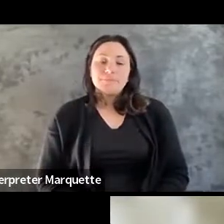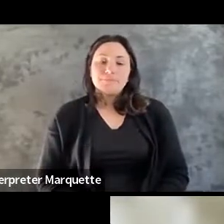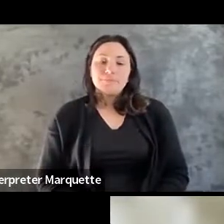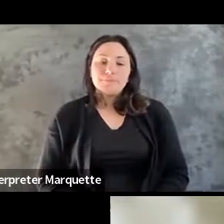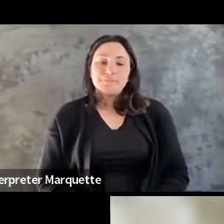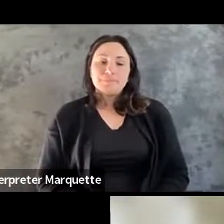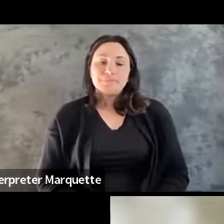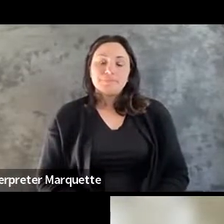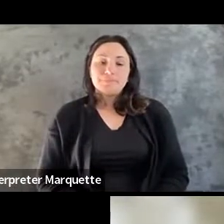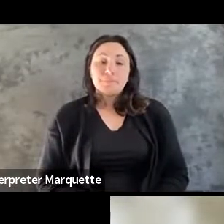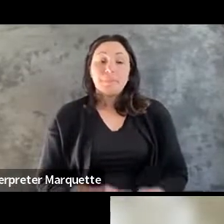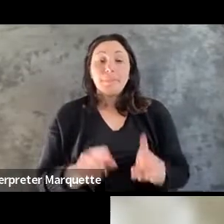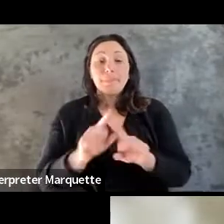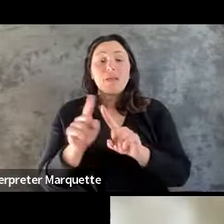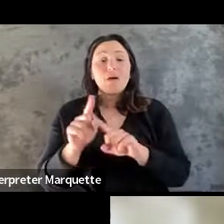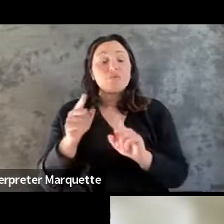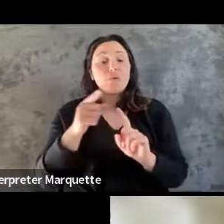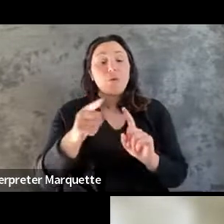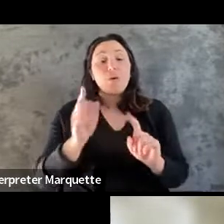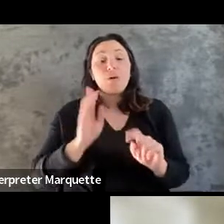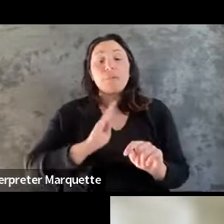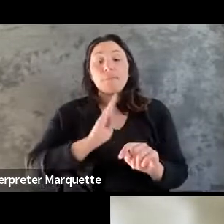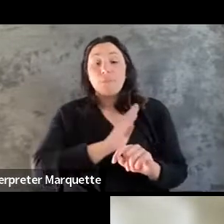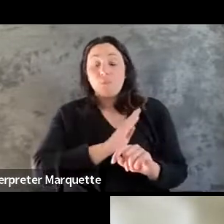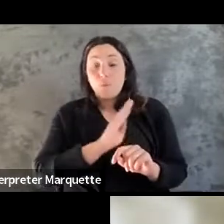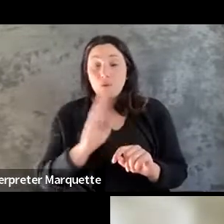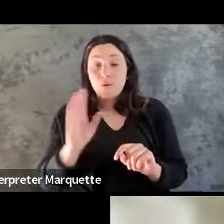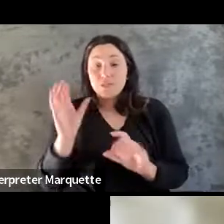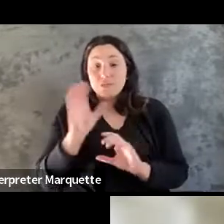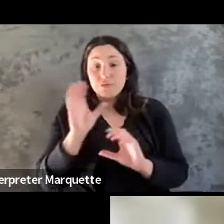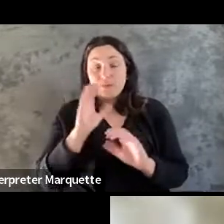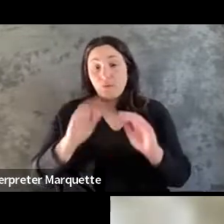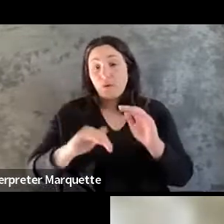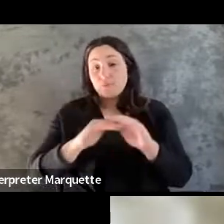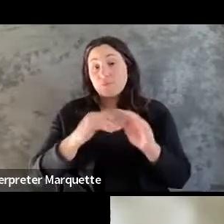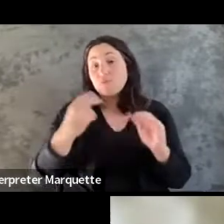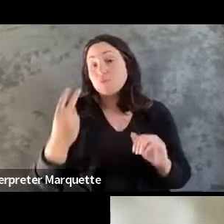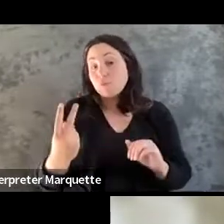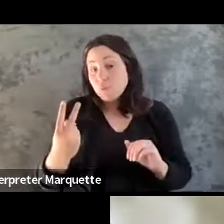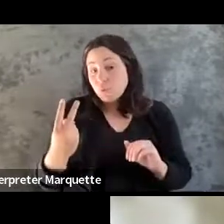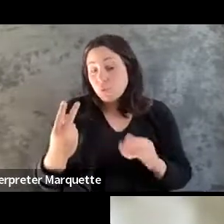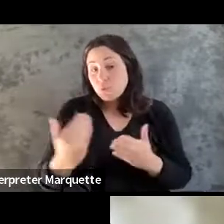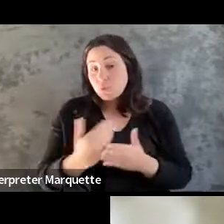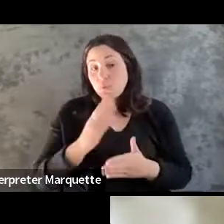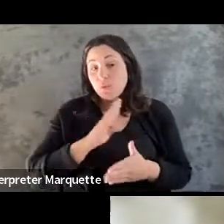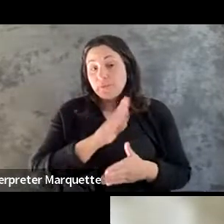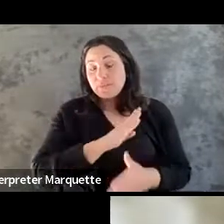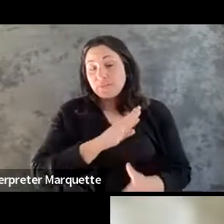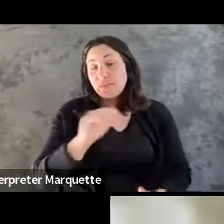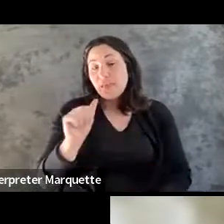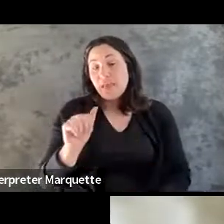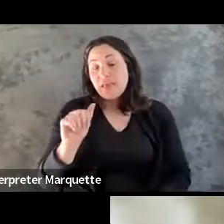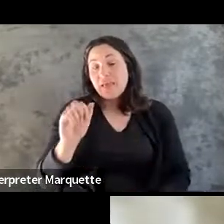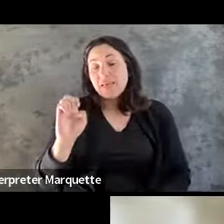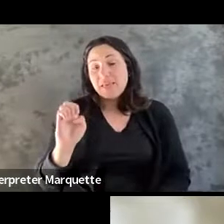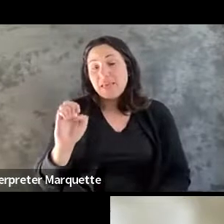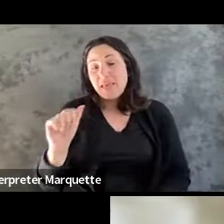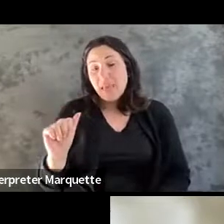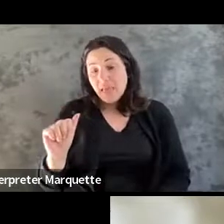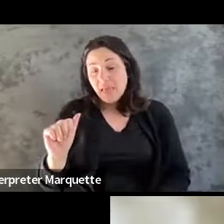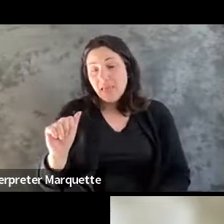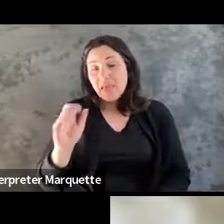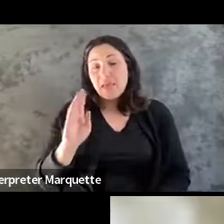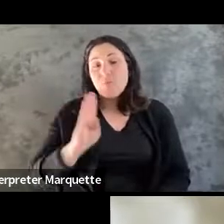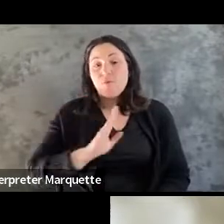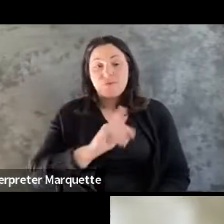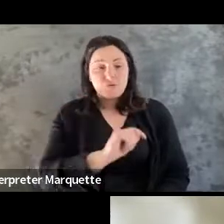remind everyone that our board is looking for up to 2 new board members. So the AEA Board of Trustees, there's an email that went